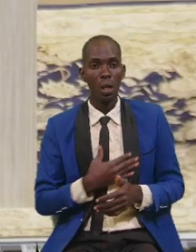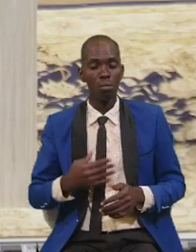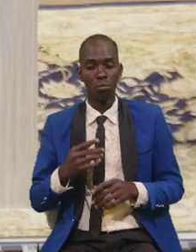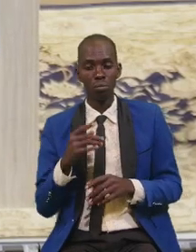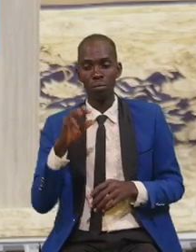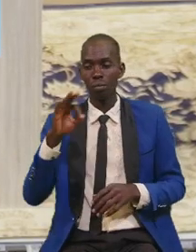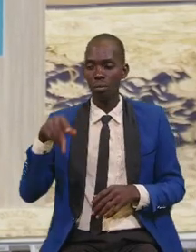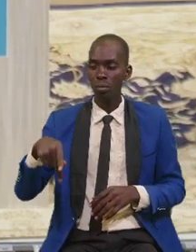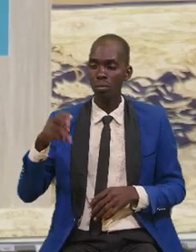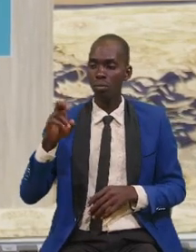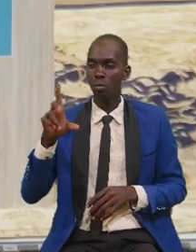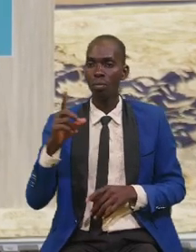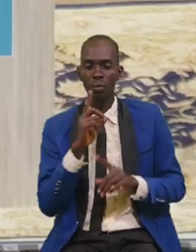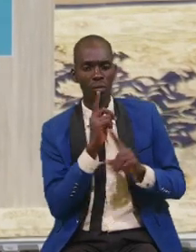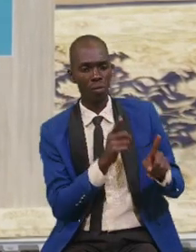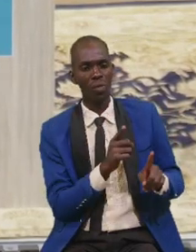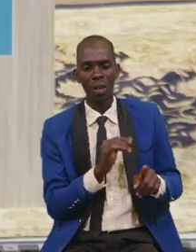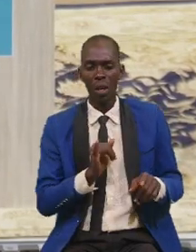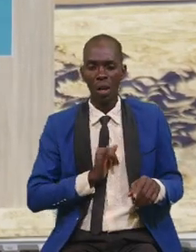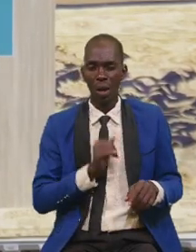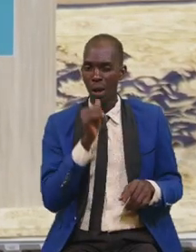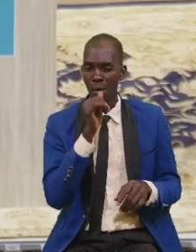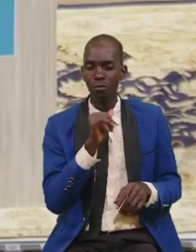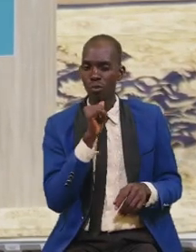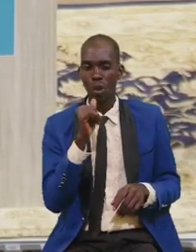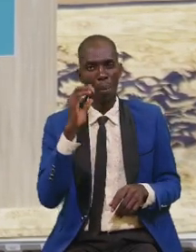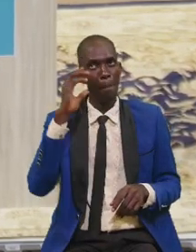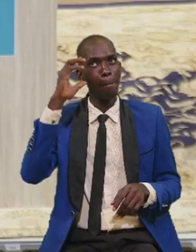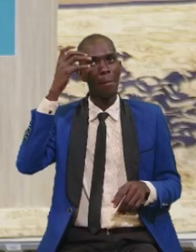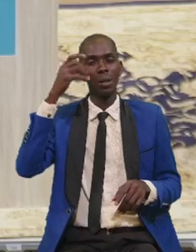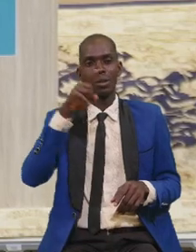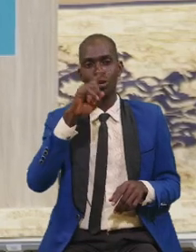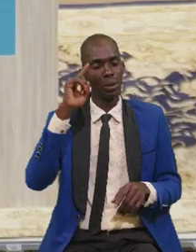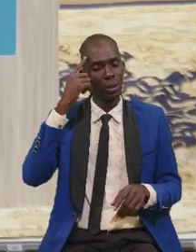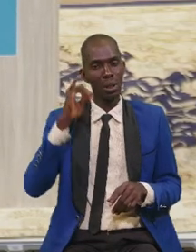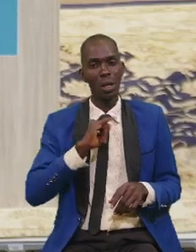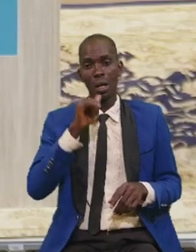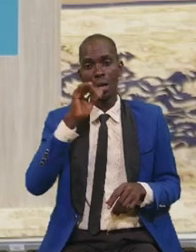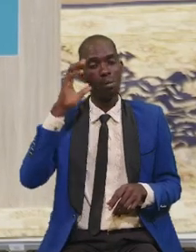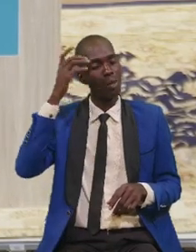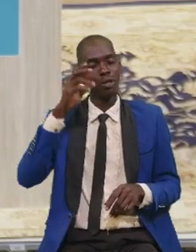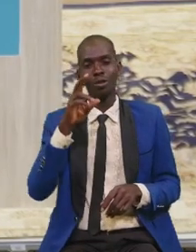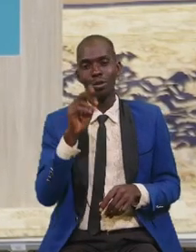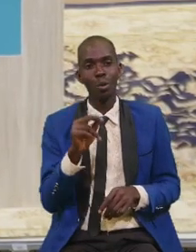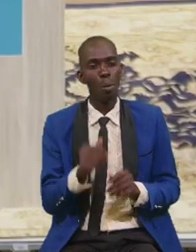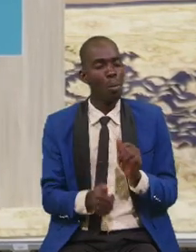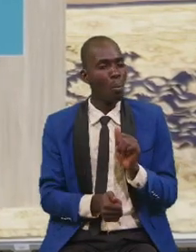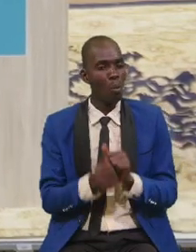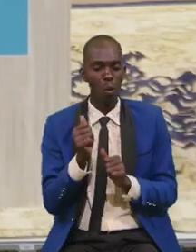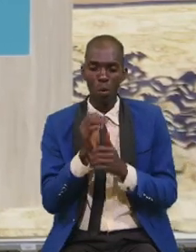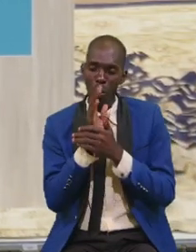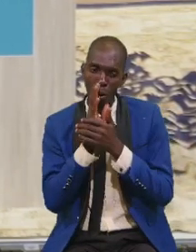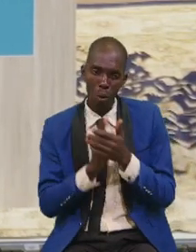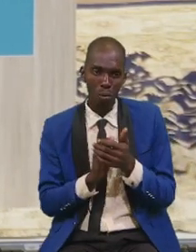of madness, I am not mad. It says, most noble Festus, but I speak